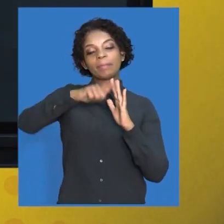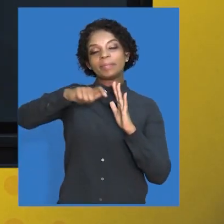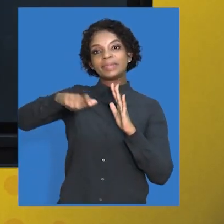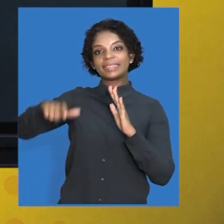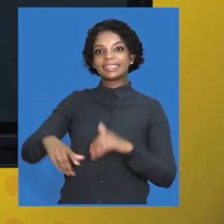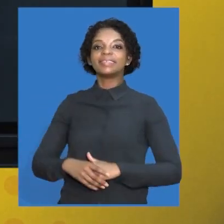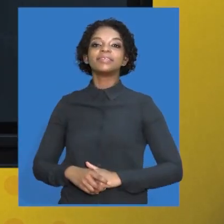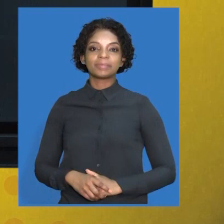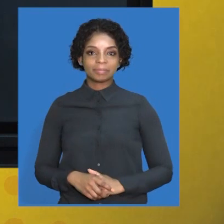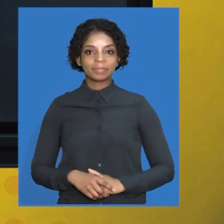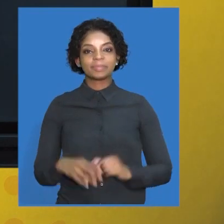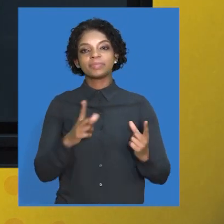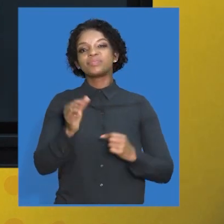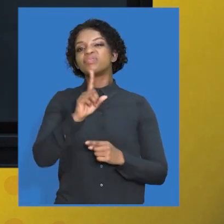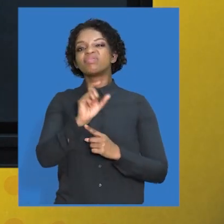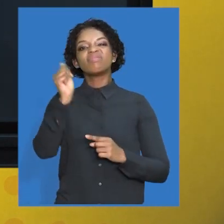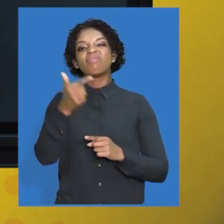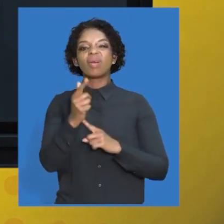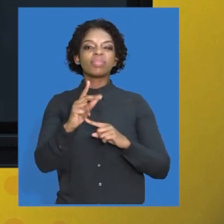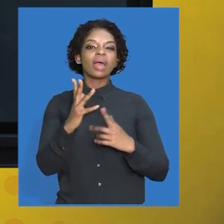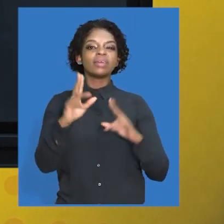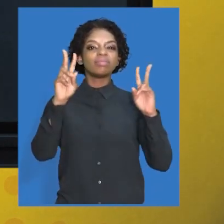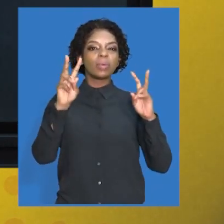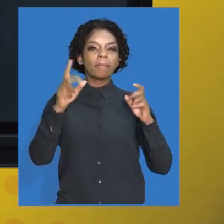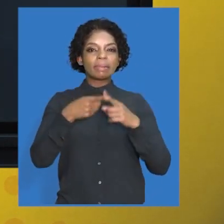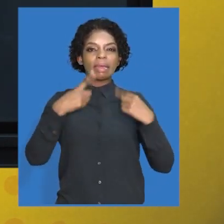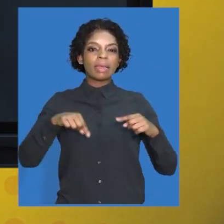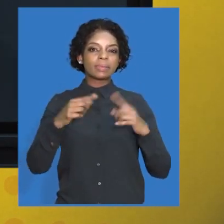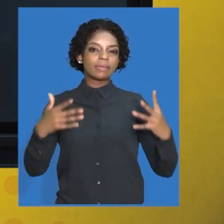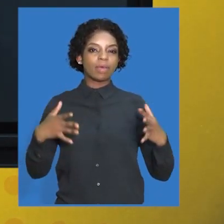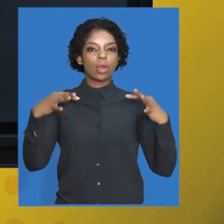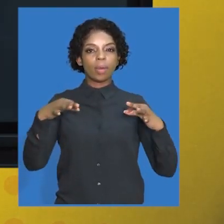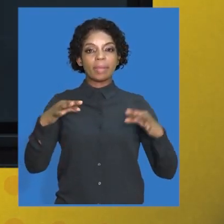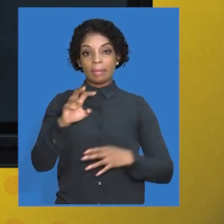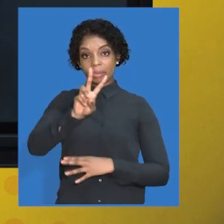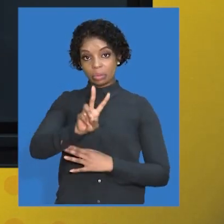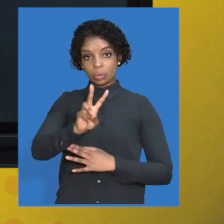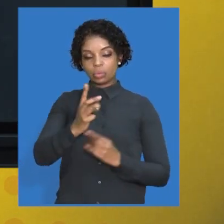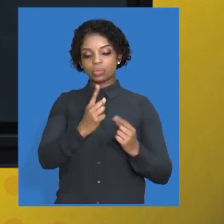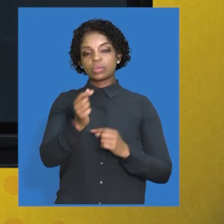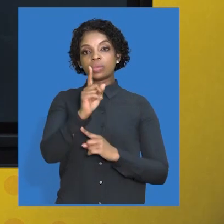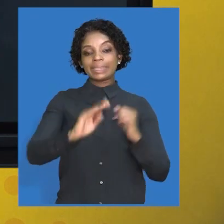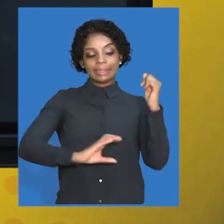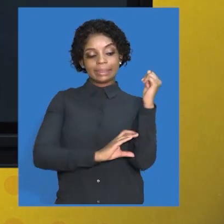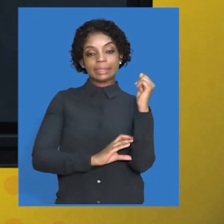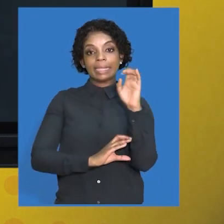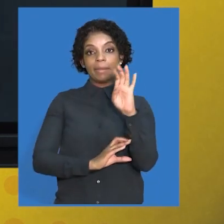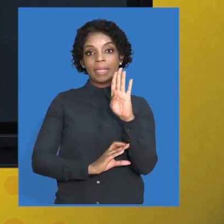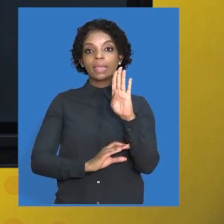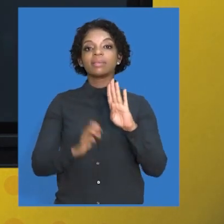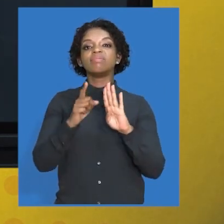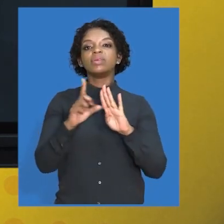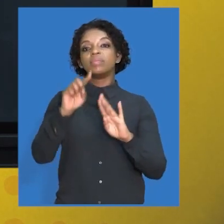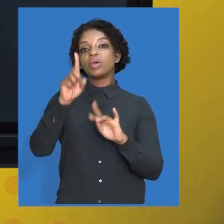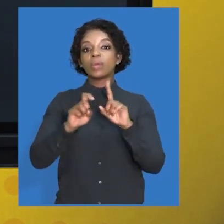through all the topics for paper 2. We'll be doing a lot of section B questions. Remember that the section B